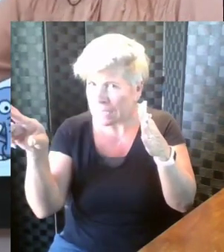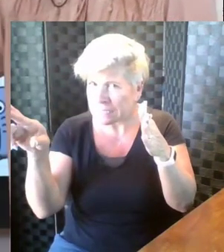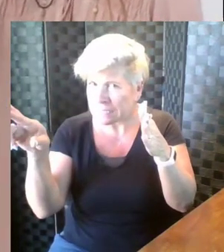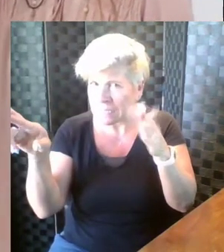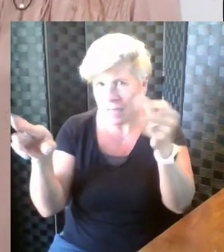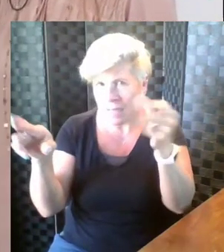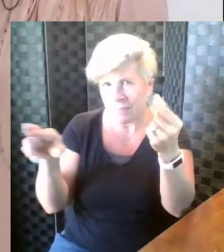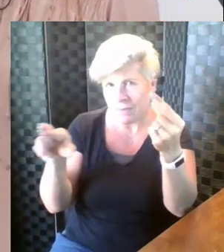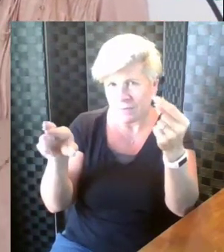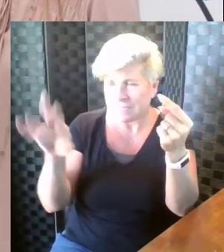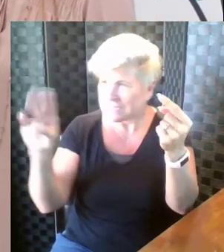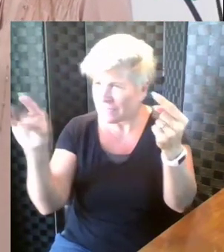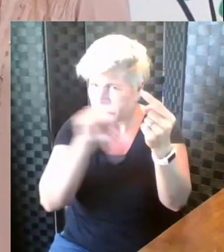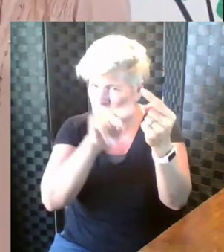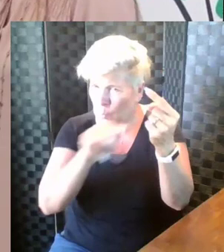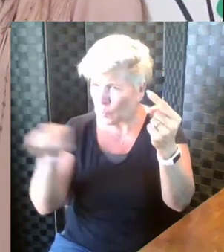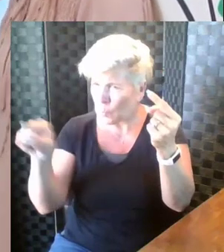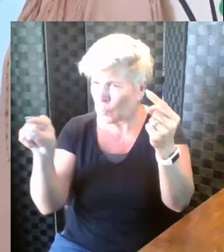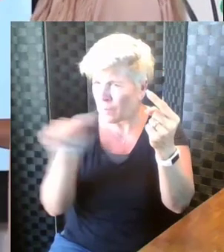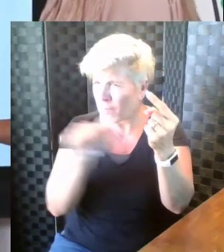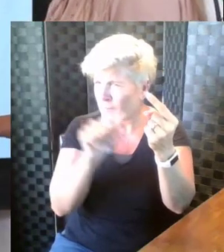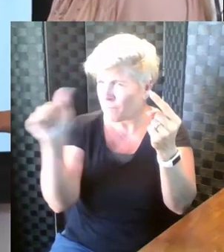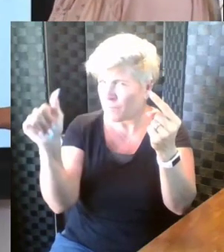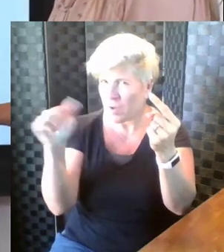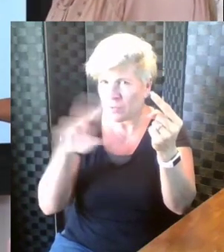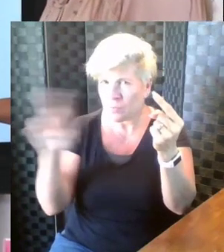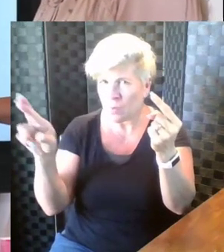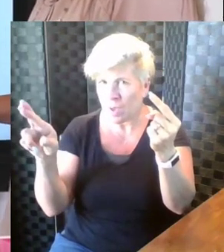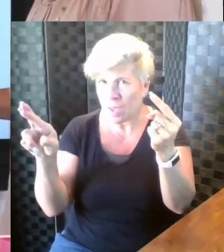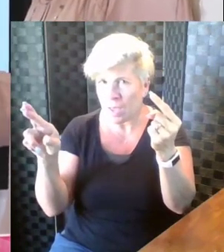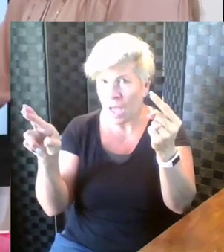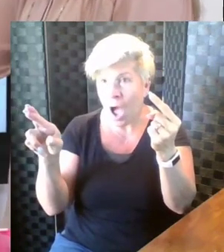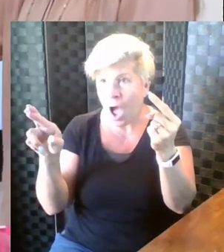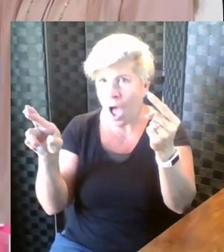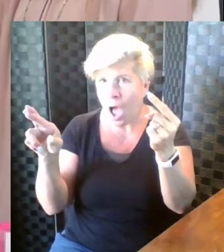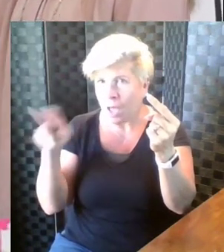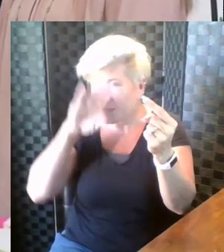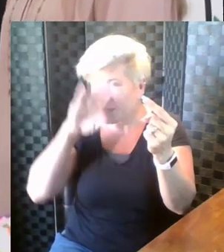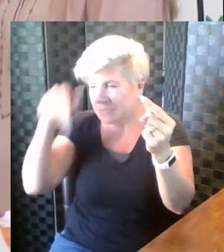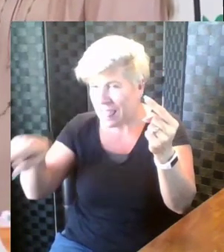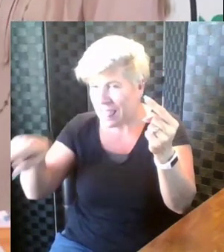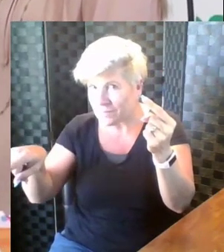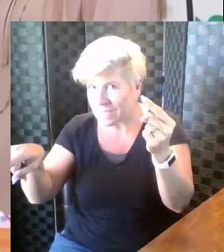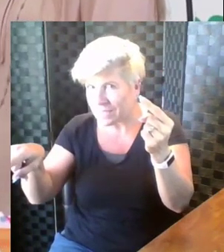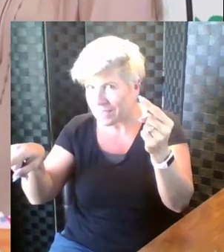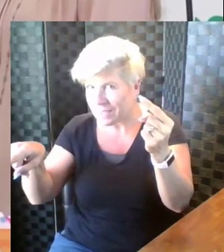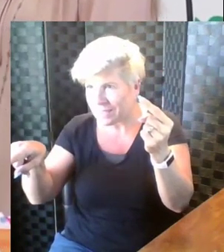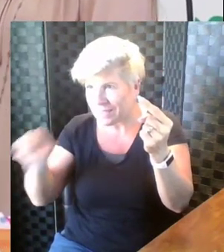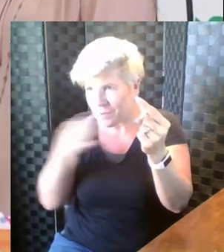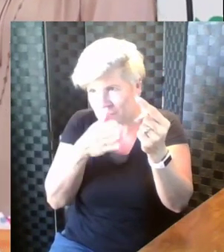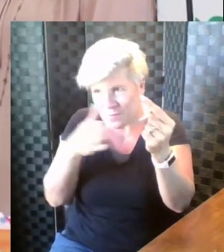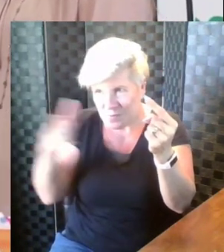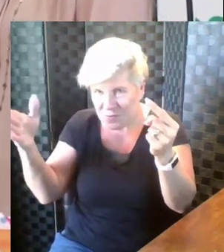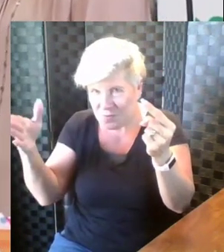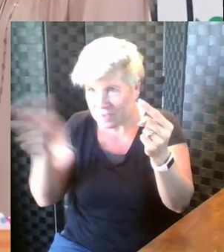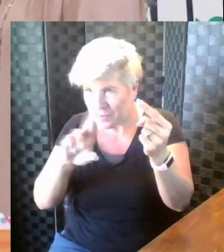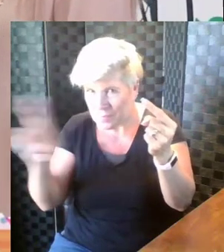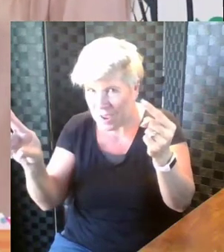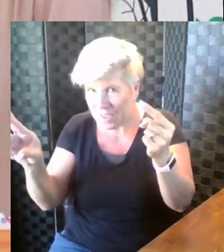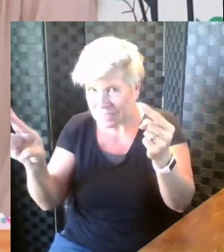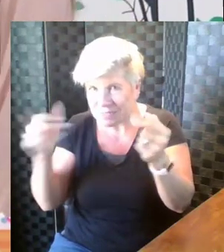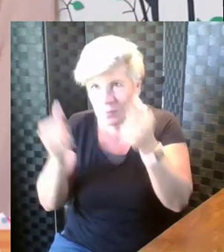is past our 11. So if I'm using my visual of my elephant, which is greater as I go to the right on my number